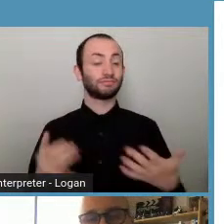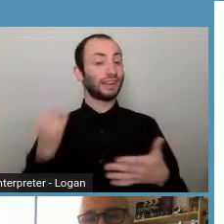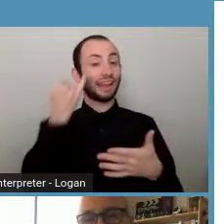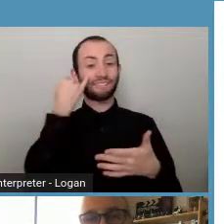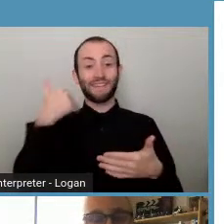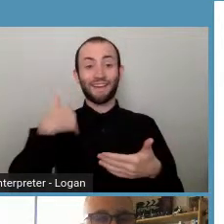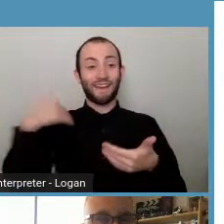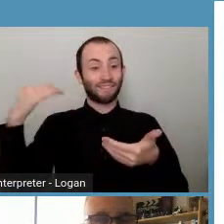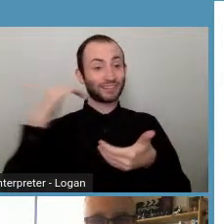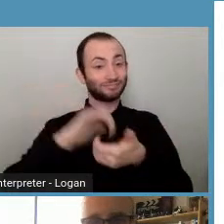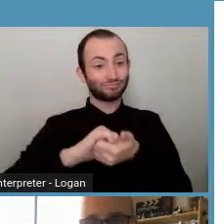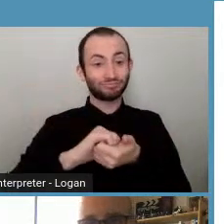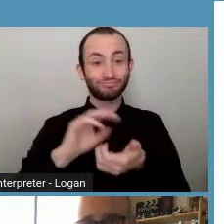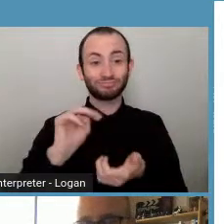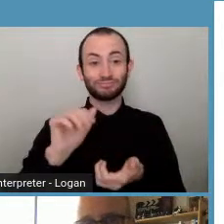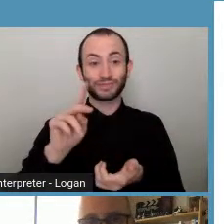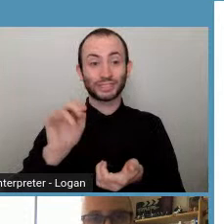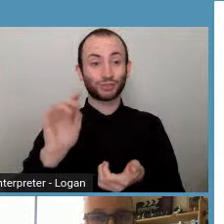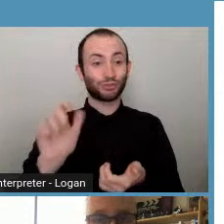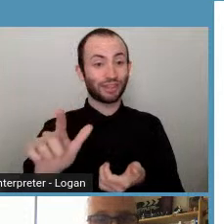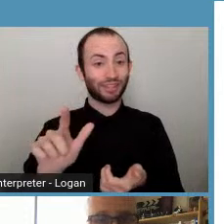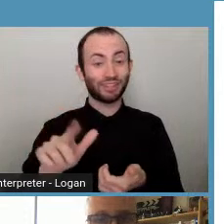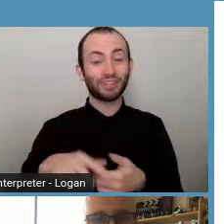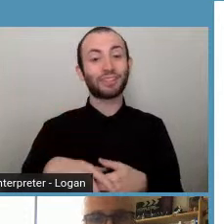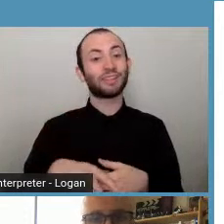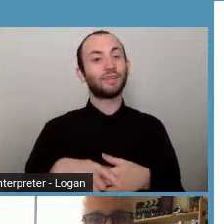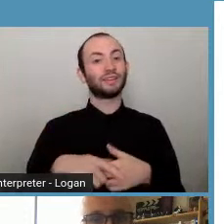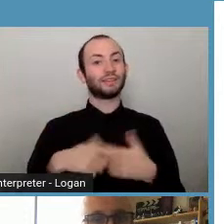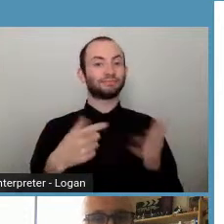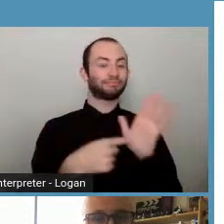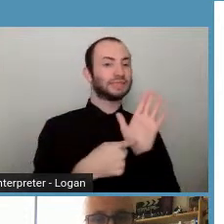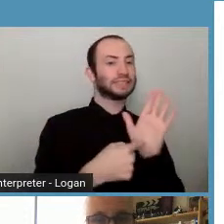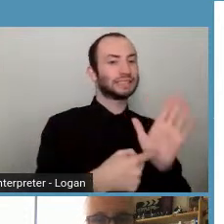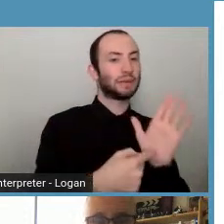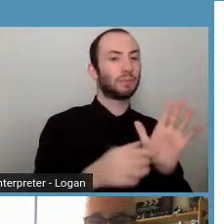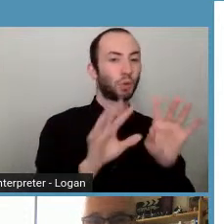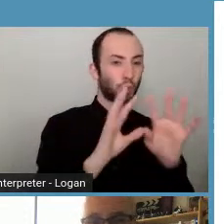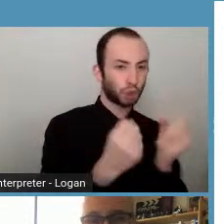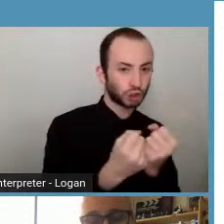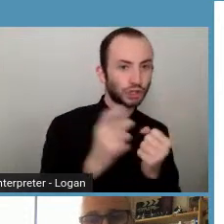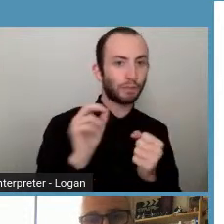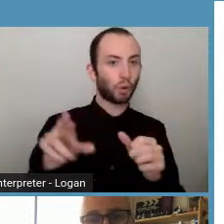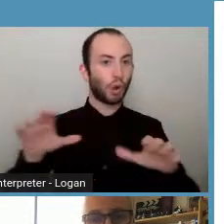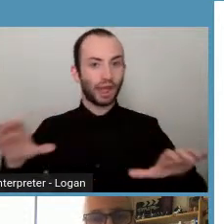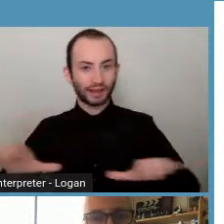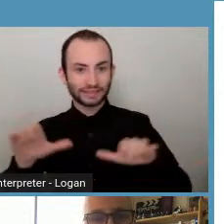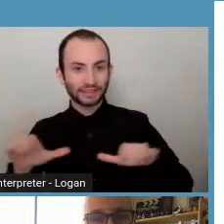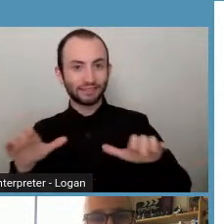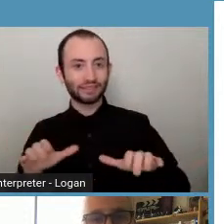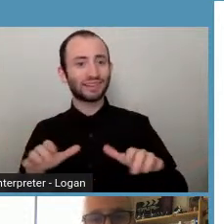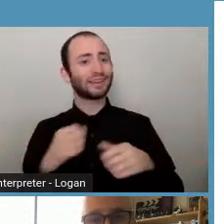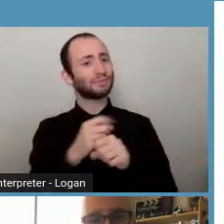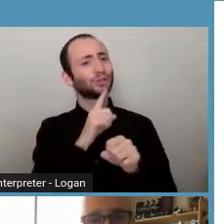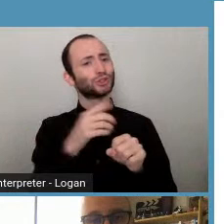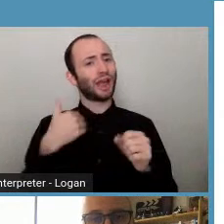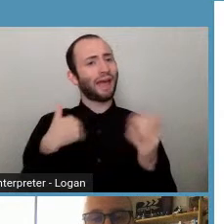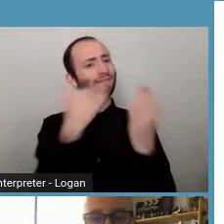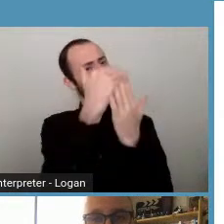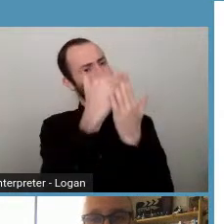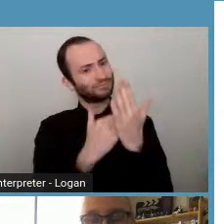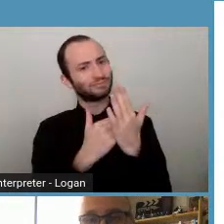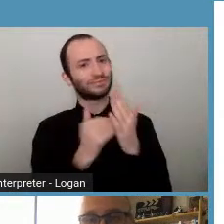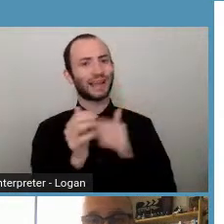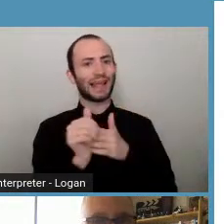collaboration materials, such as when we're developing a workshop or an activity, let's have guidelines for how we want those things